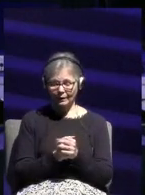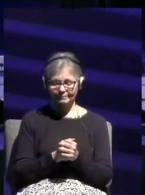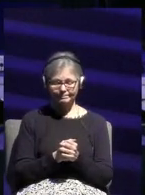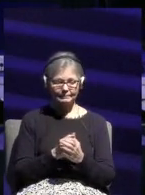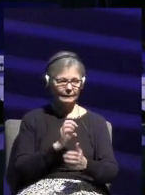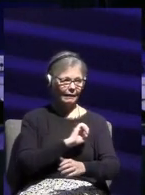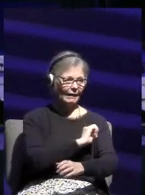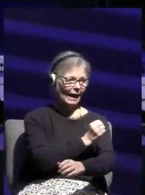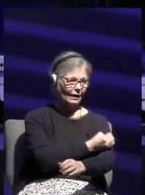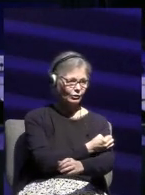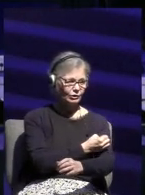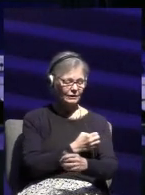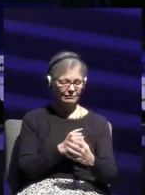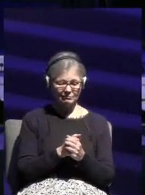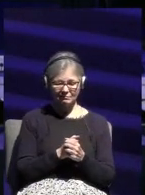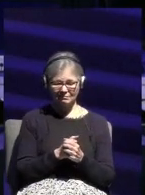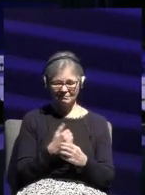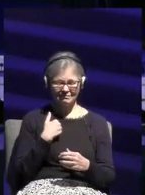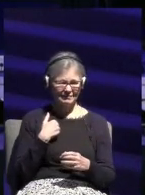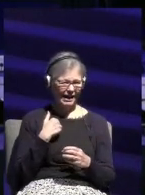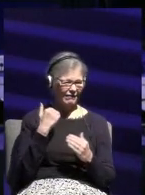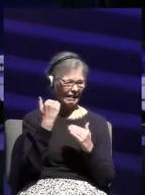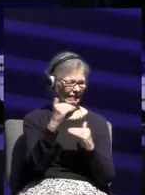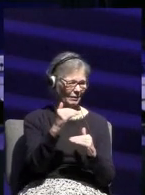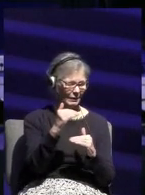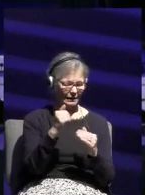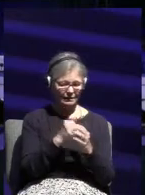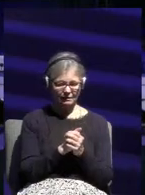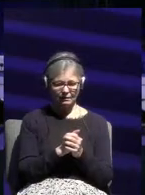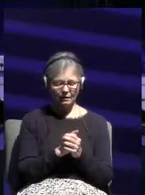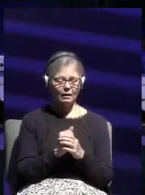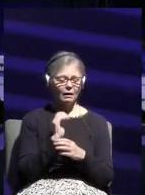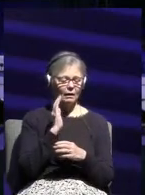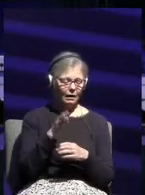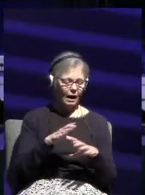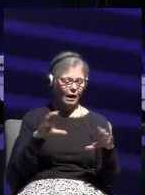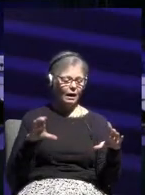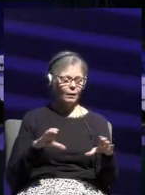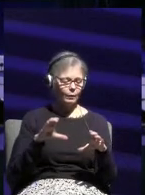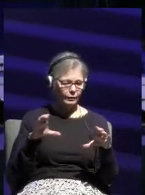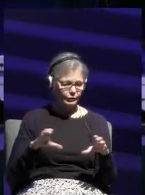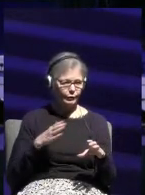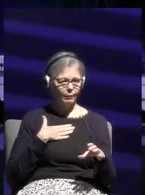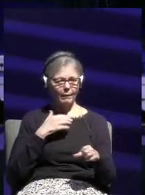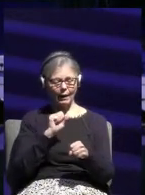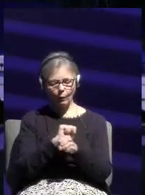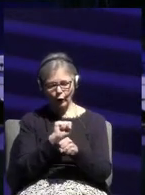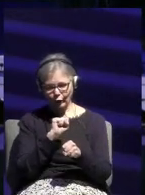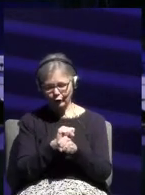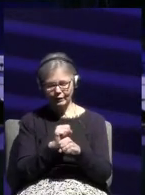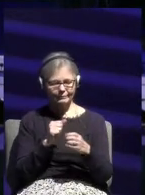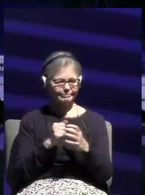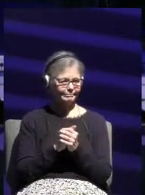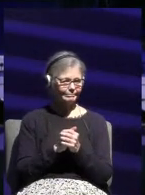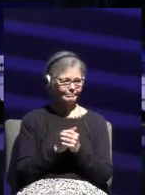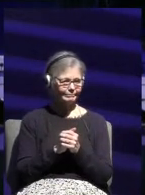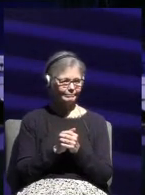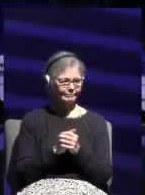that are temporal. We end up giving all of our energy to the things that are